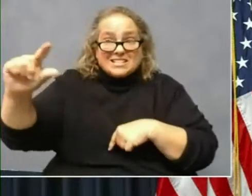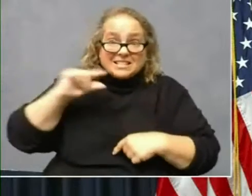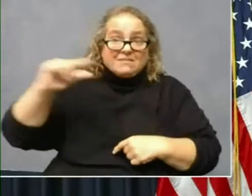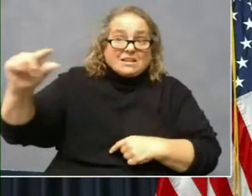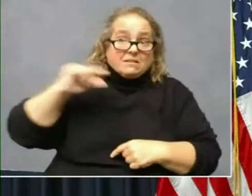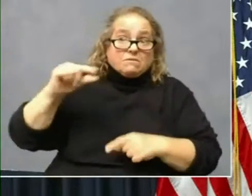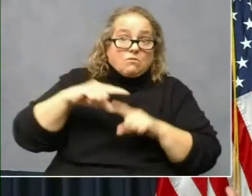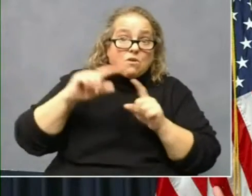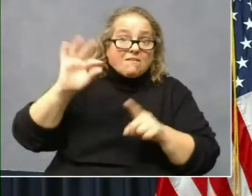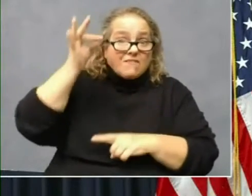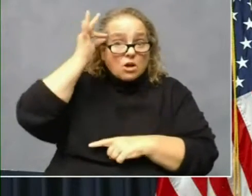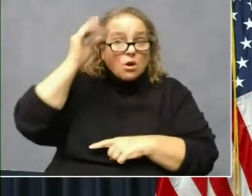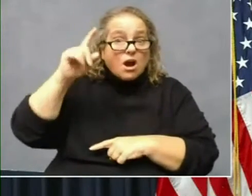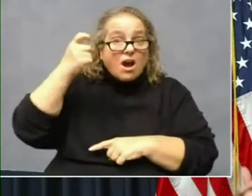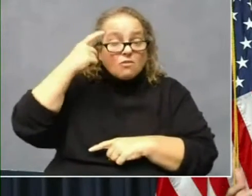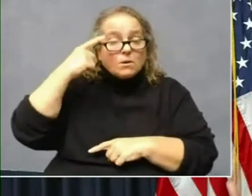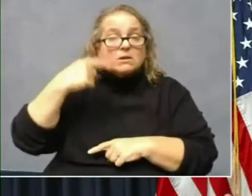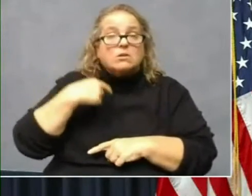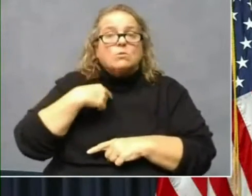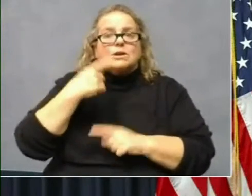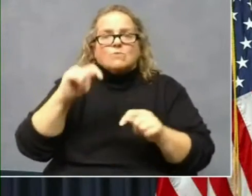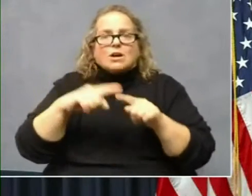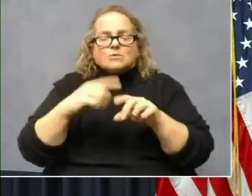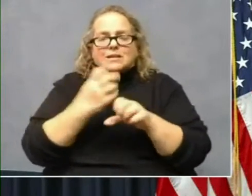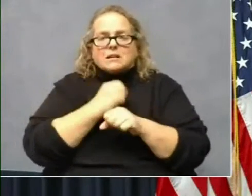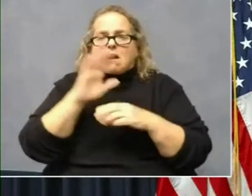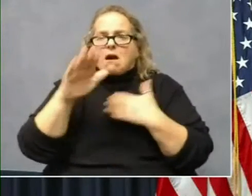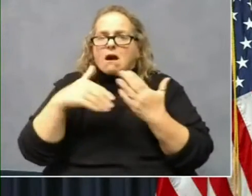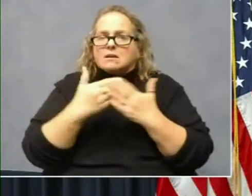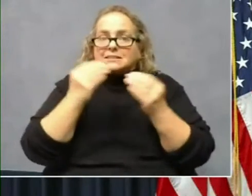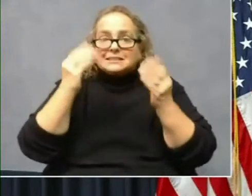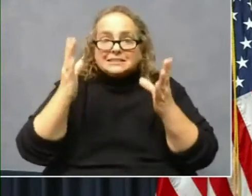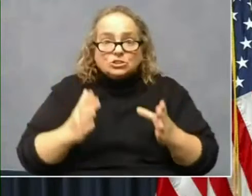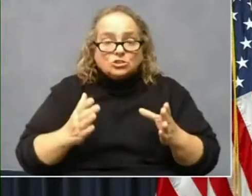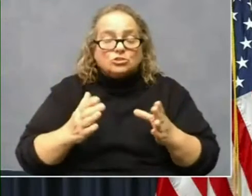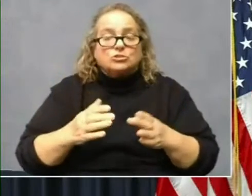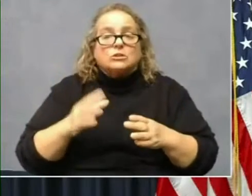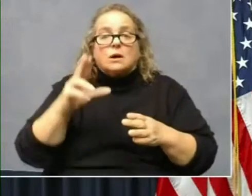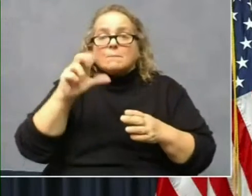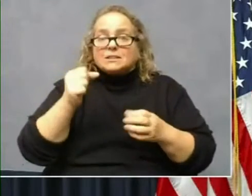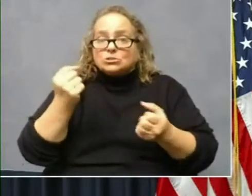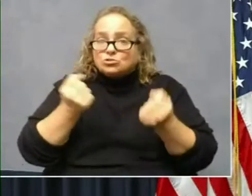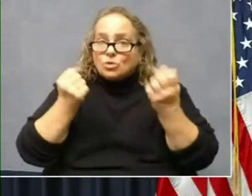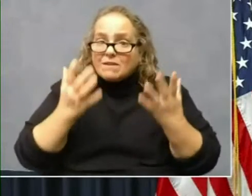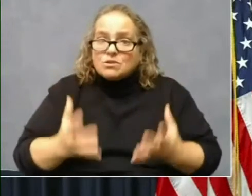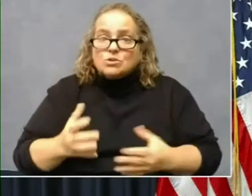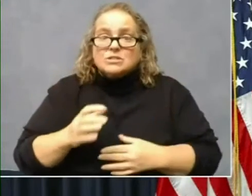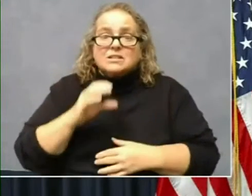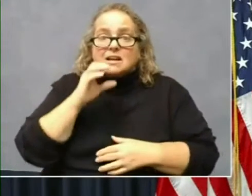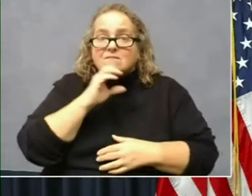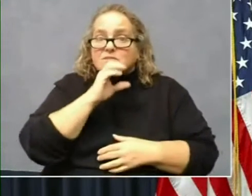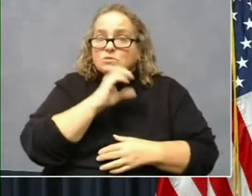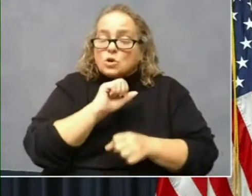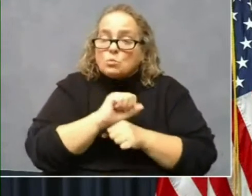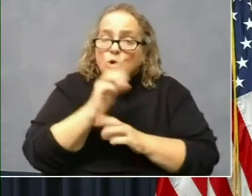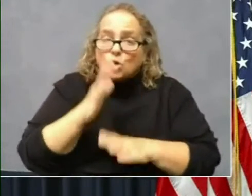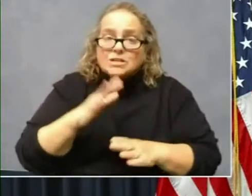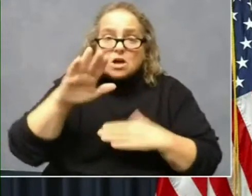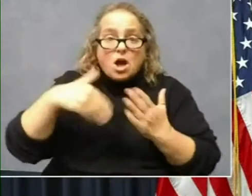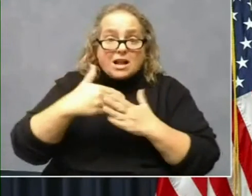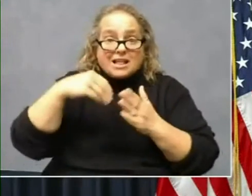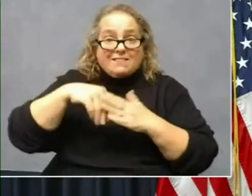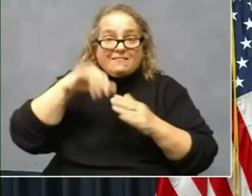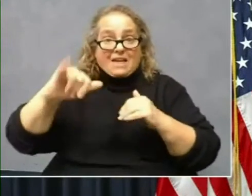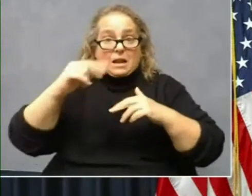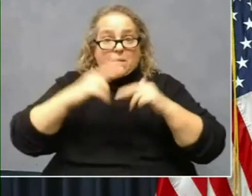those teachers and custodians and bus drivers and everybody else, cafeteria workers that are in that building vaccinated as soon as